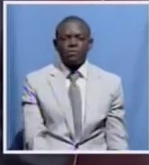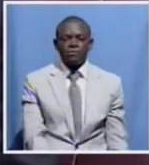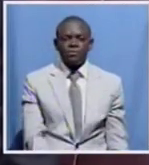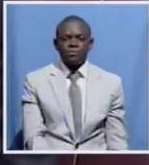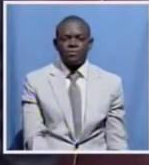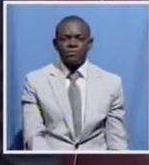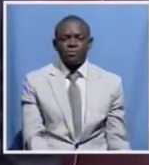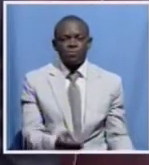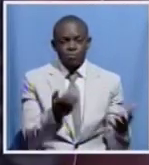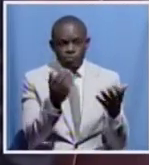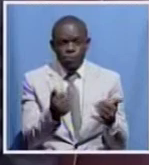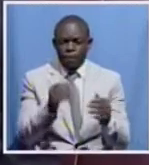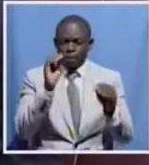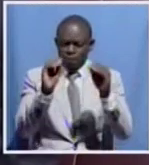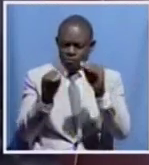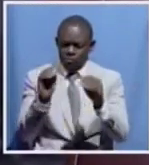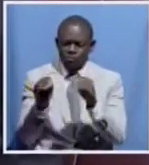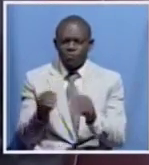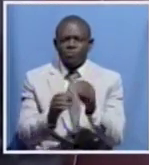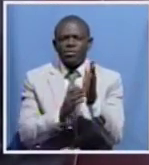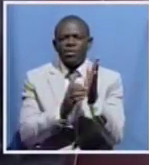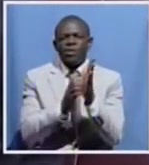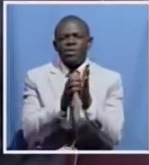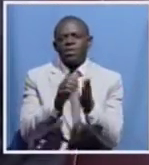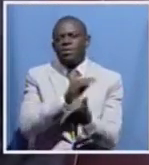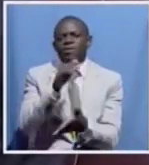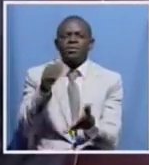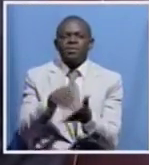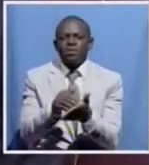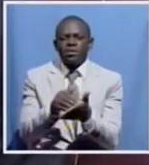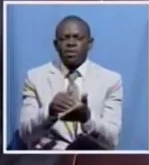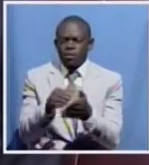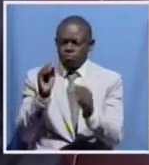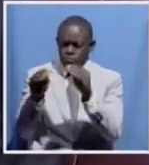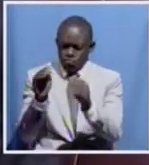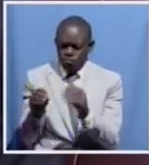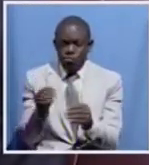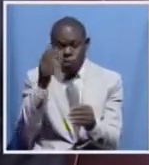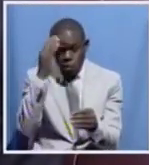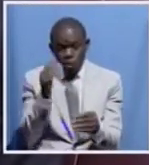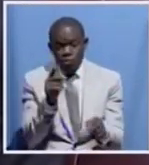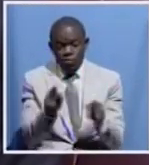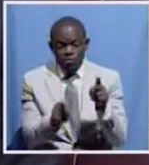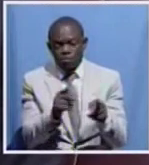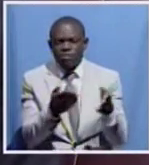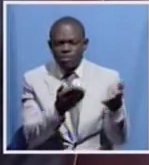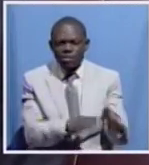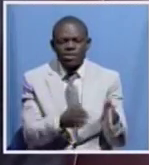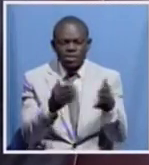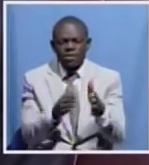rehabilitate the cancer center in order to reduce the number of people that are dying needlessly from this silent